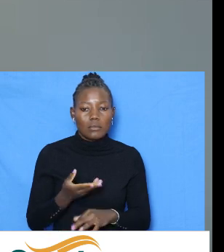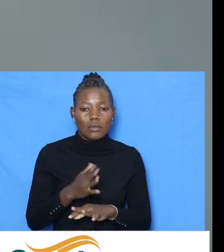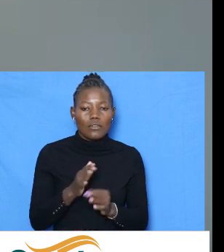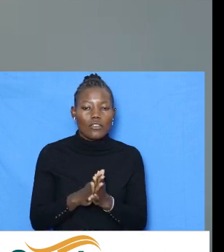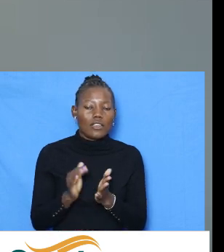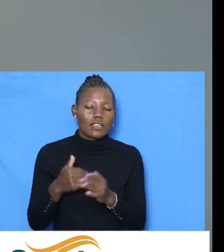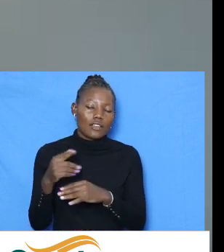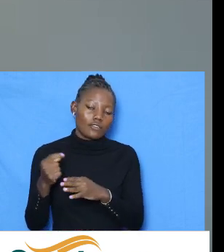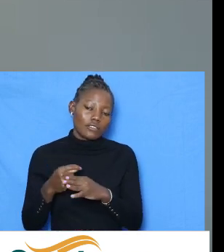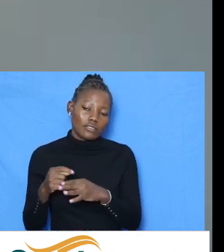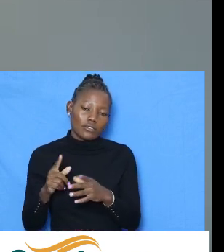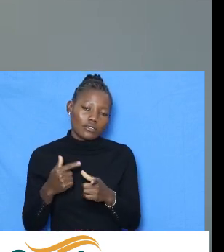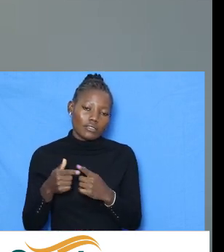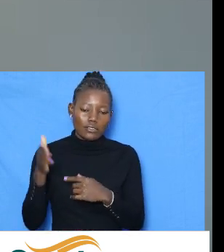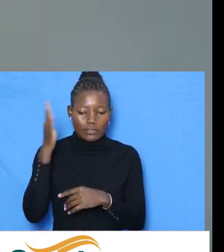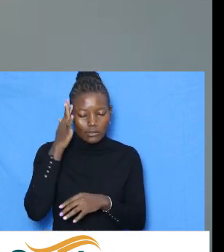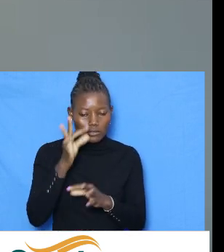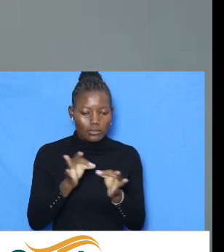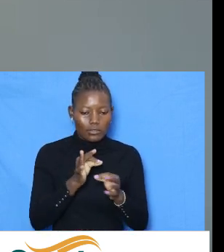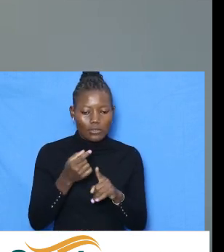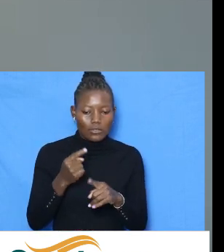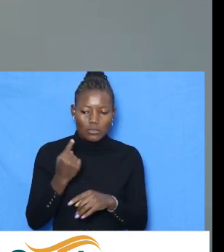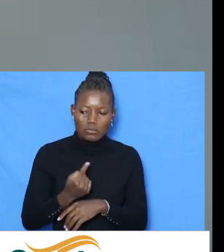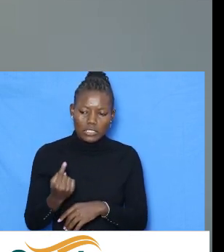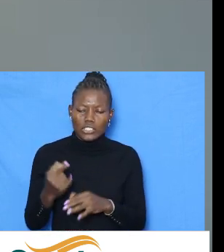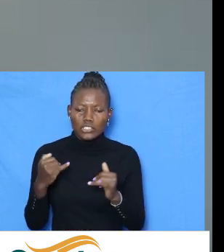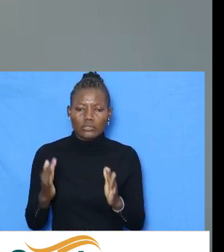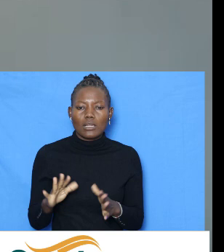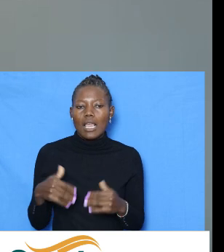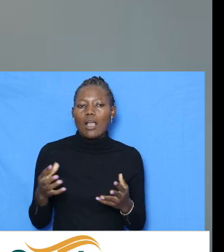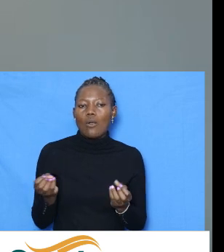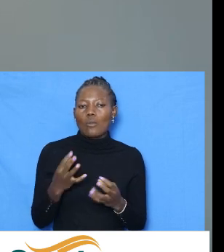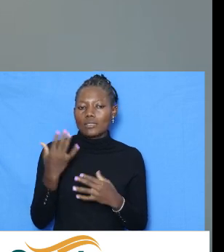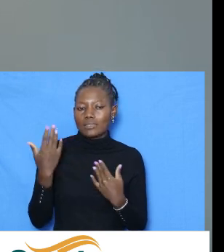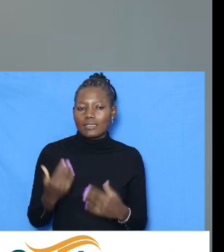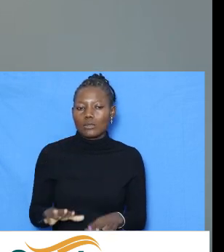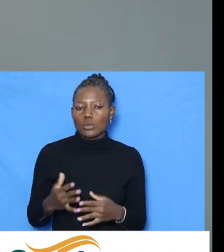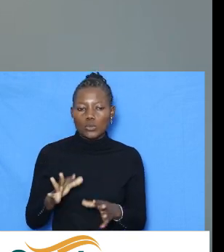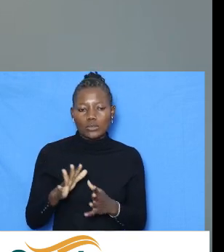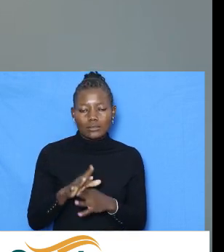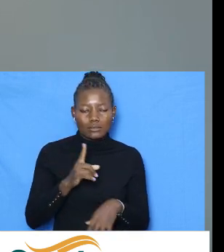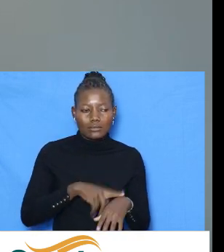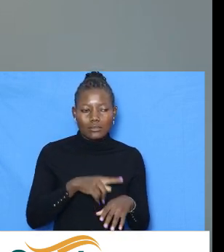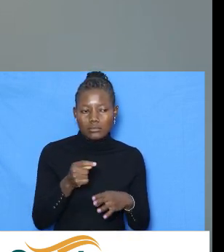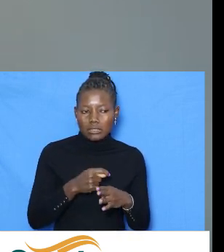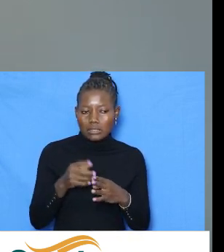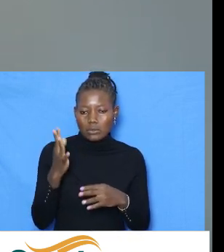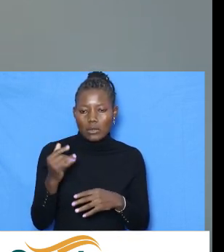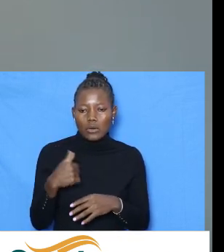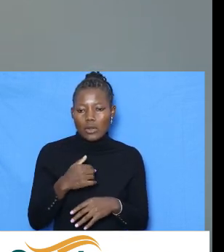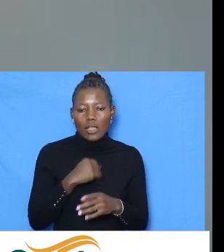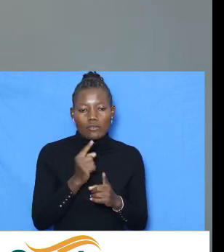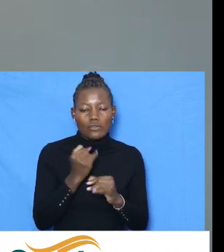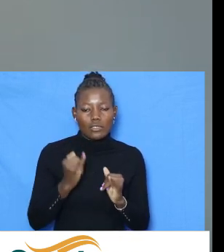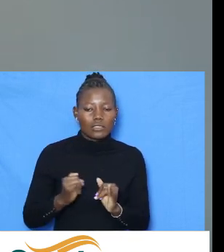the training, and then you know exactly from each athlete how much they lose, because it's also different, it's individual. Thank you.